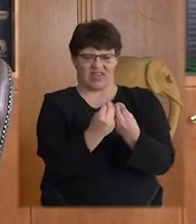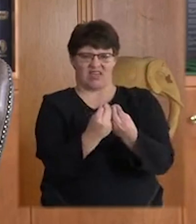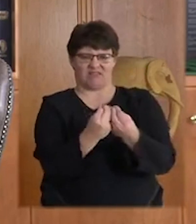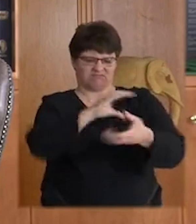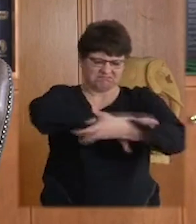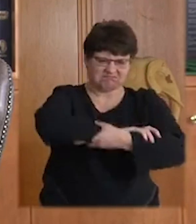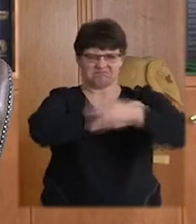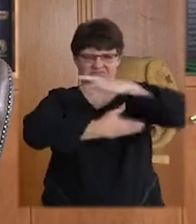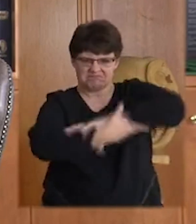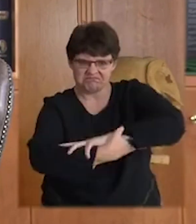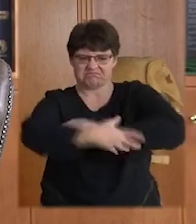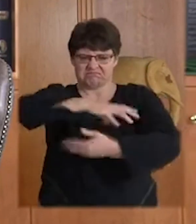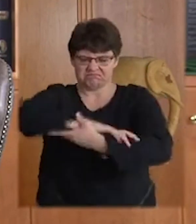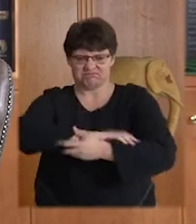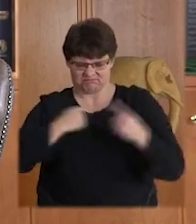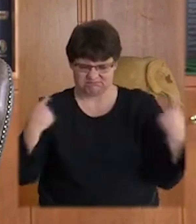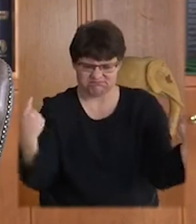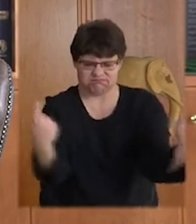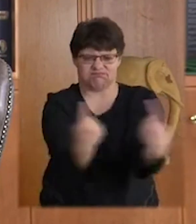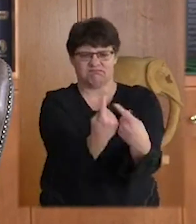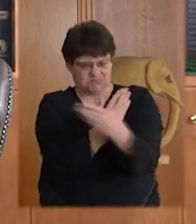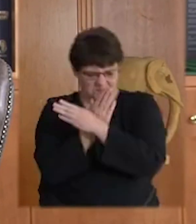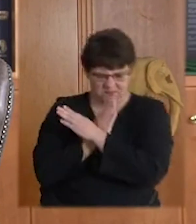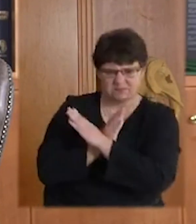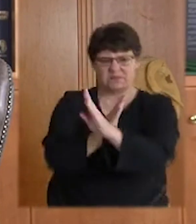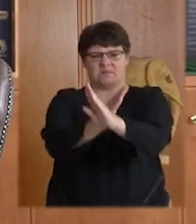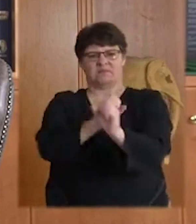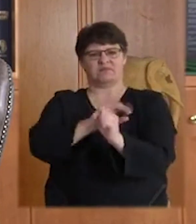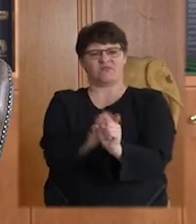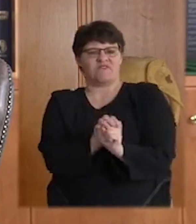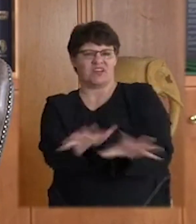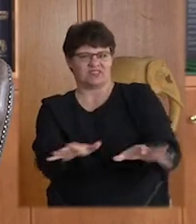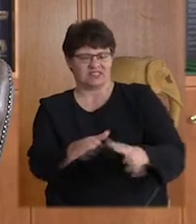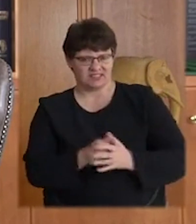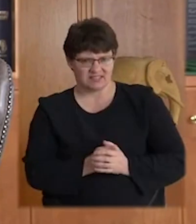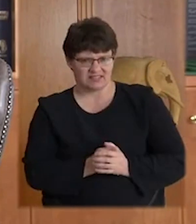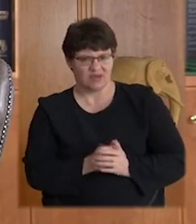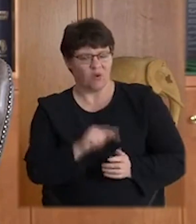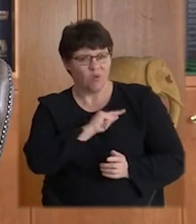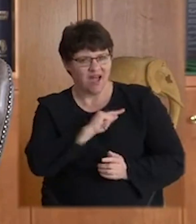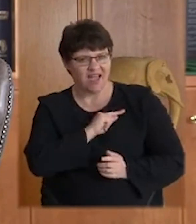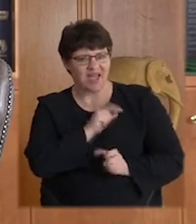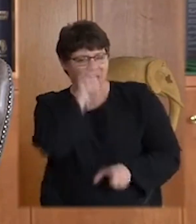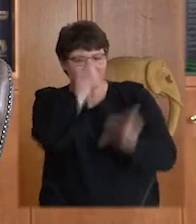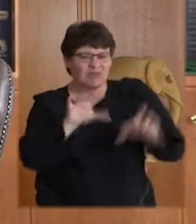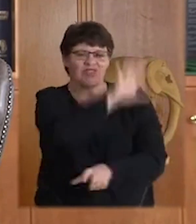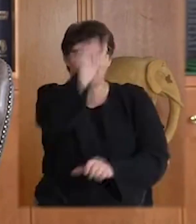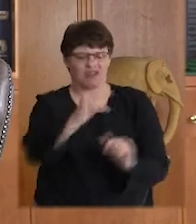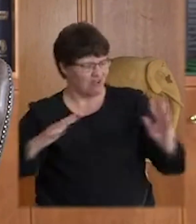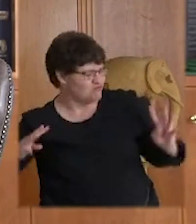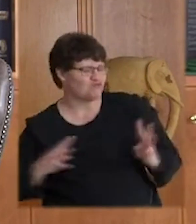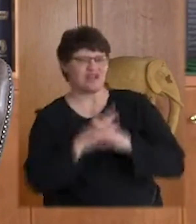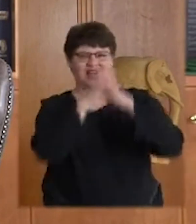defense against this pandemic as a united people. Let us use this